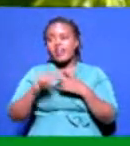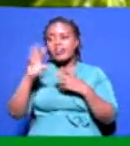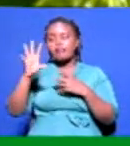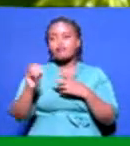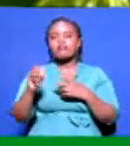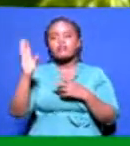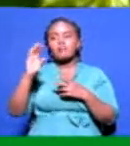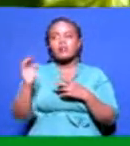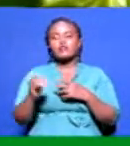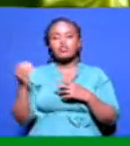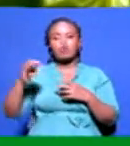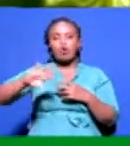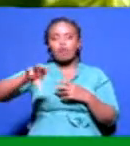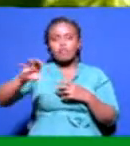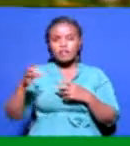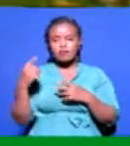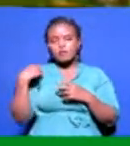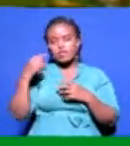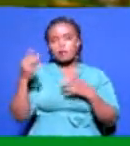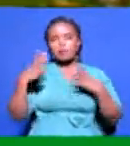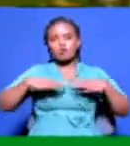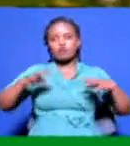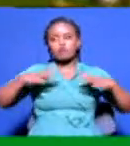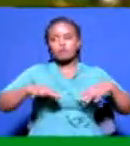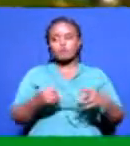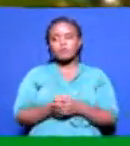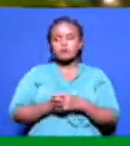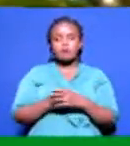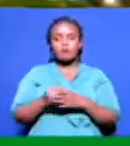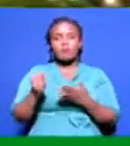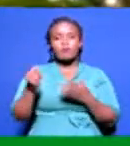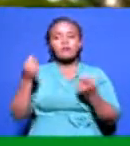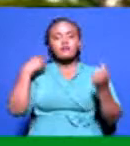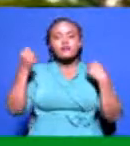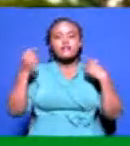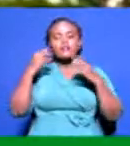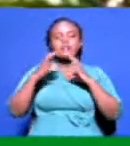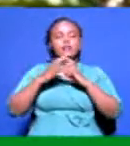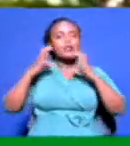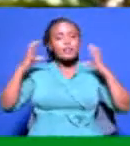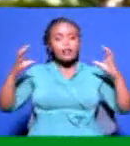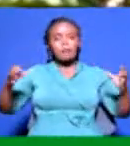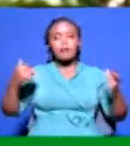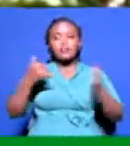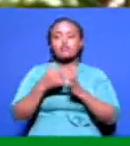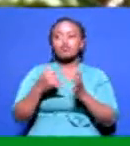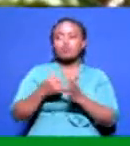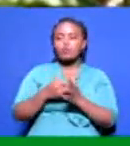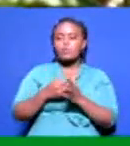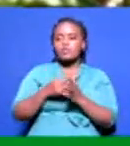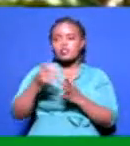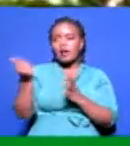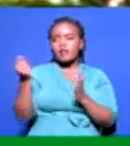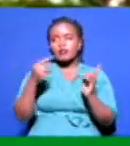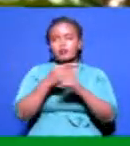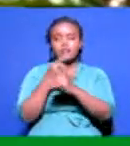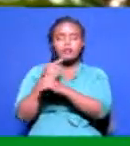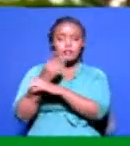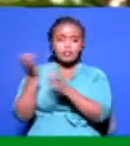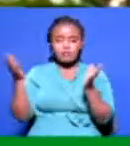population. Some of the largest tea companies, including Unilever Kenya, James Finlay and Williamson Tea, are based there.